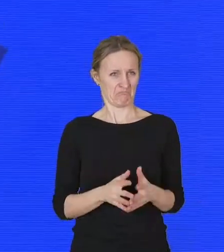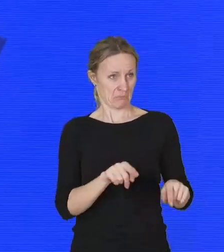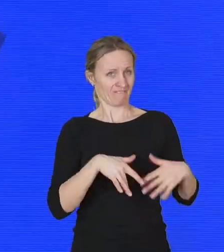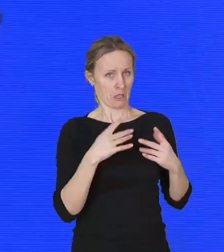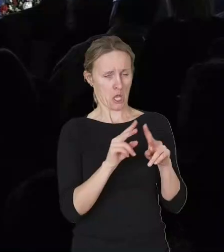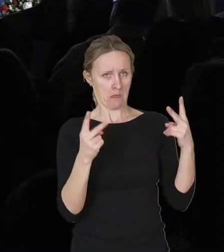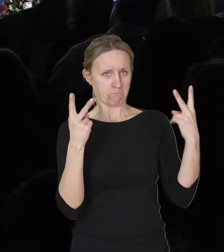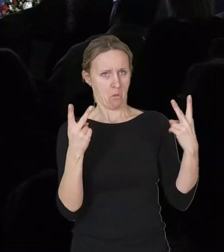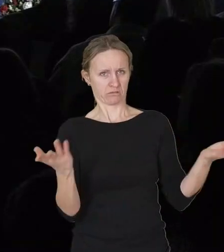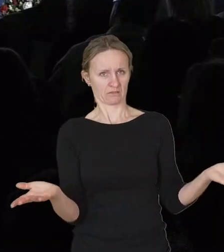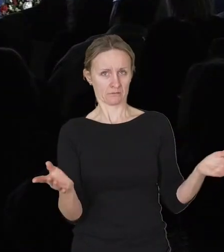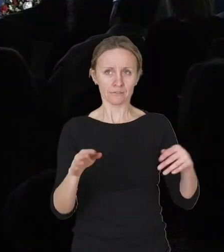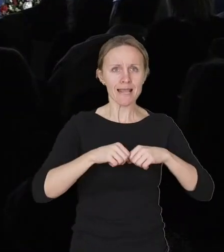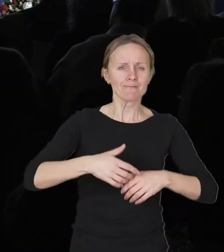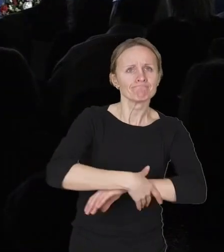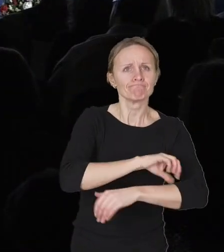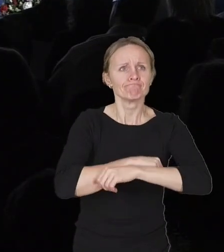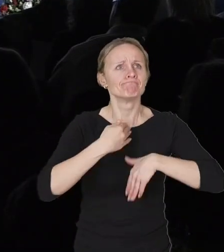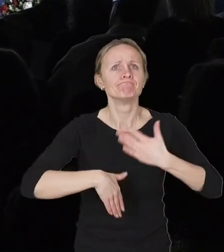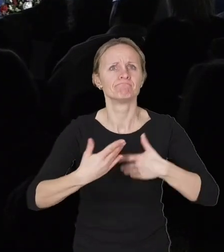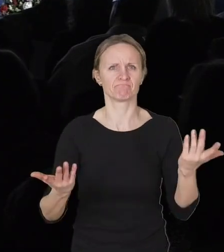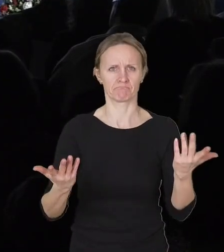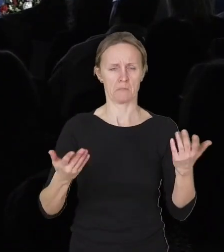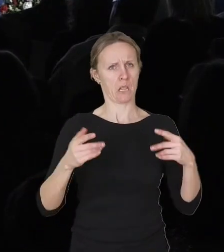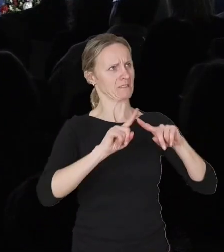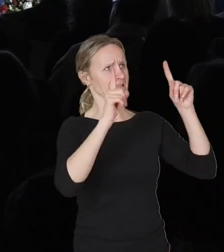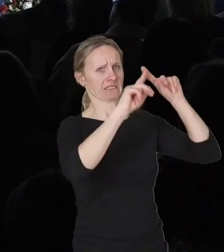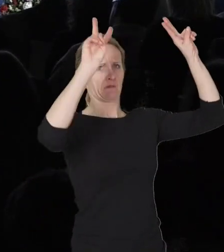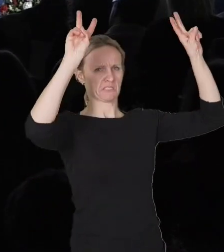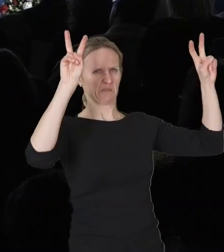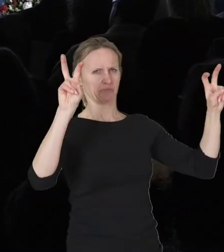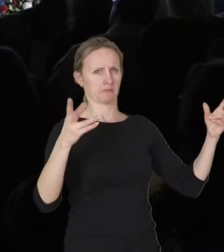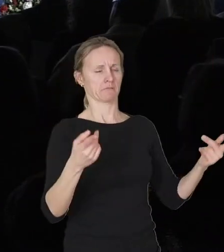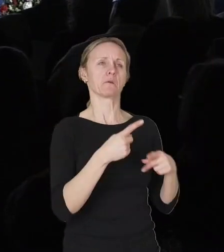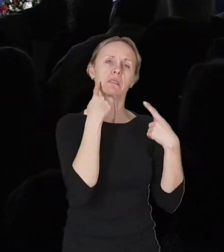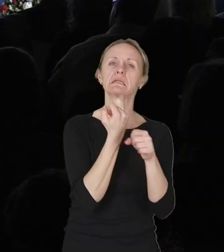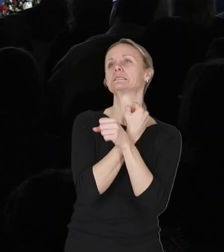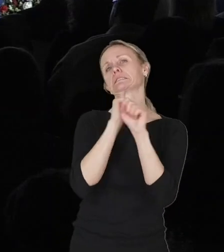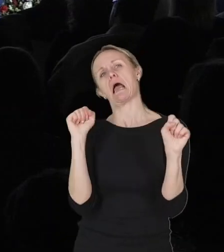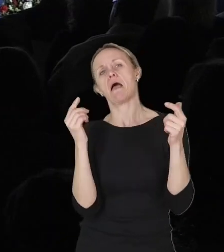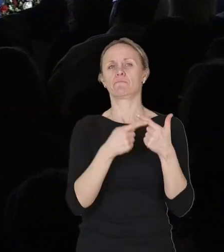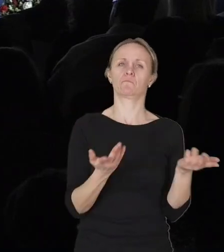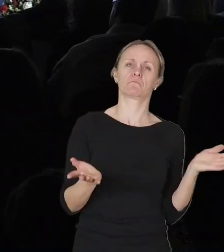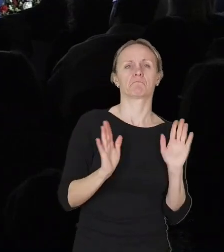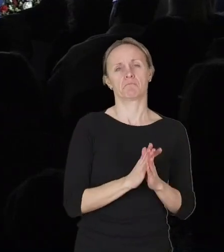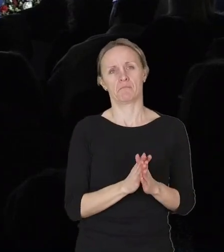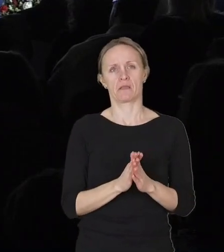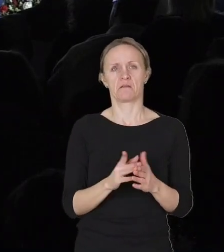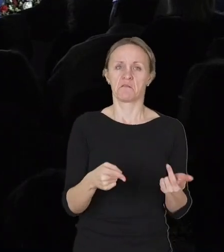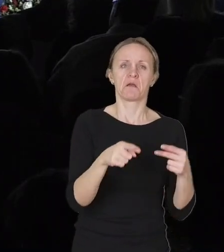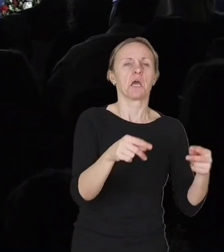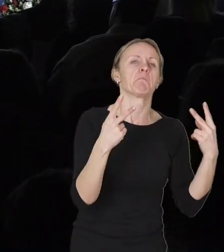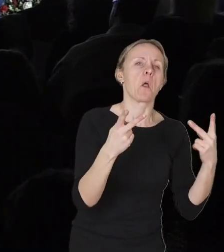and security, not only in the military sense, but in economic sense, in energy sense, in human capital development and access to